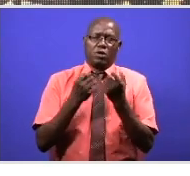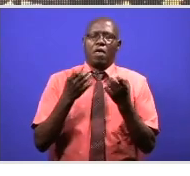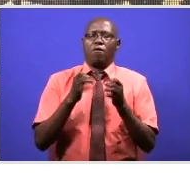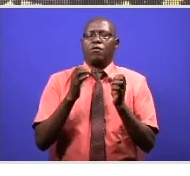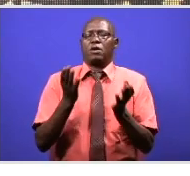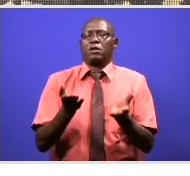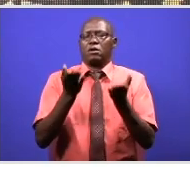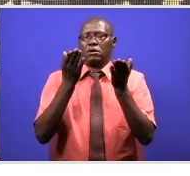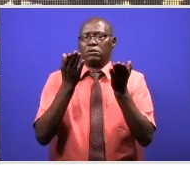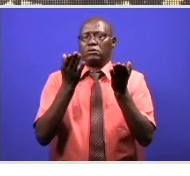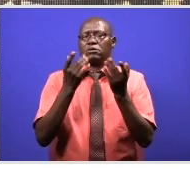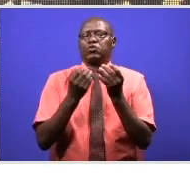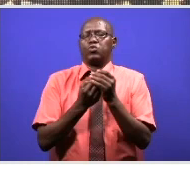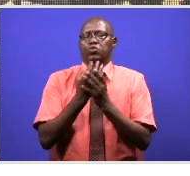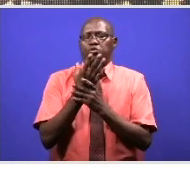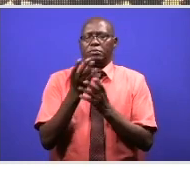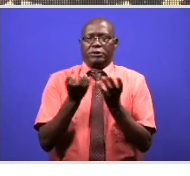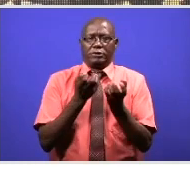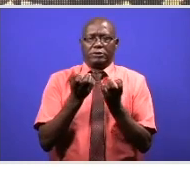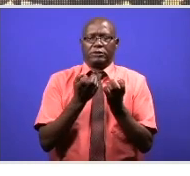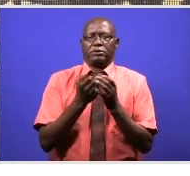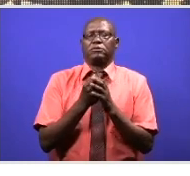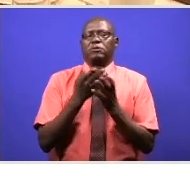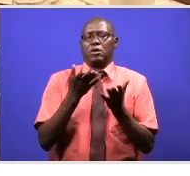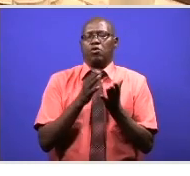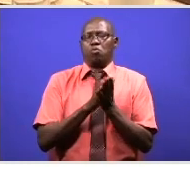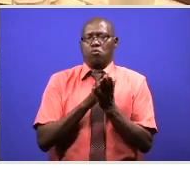enhance and grow business. Our reporter Whitney Akinyi has more.